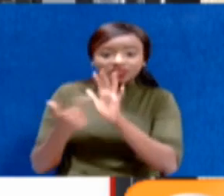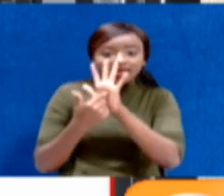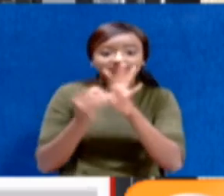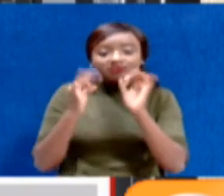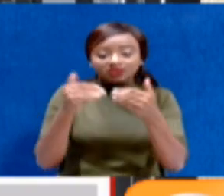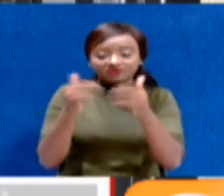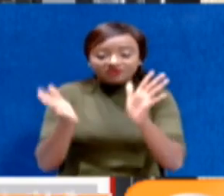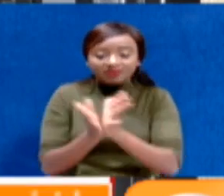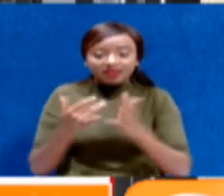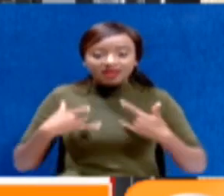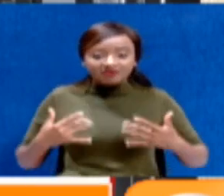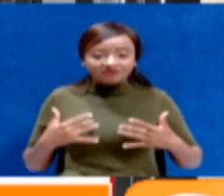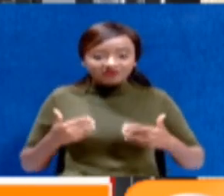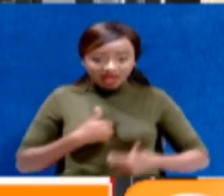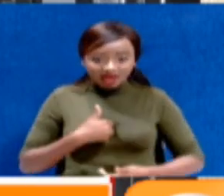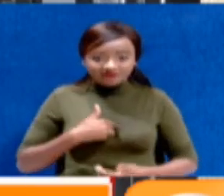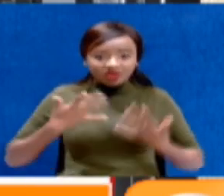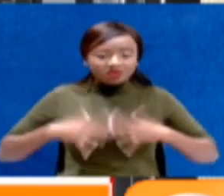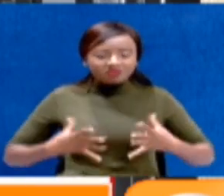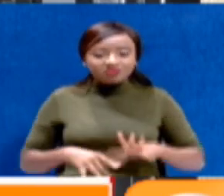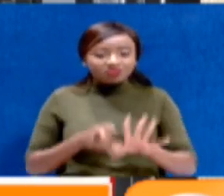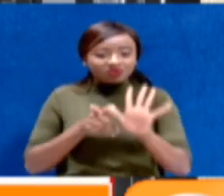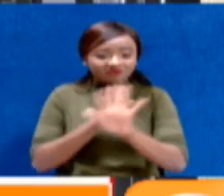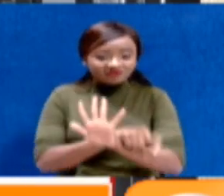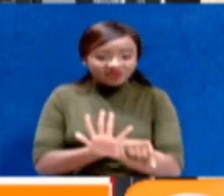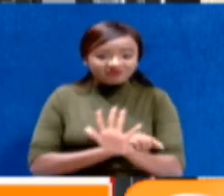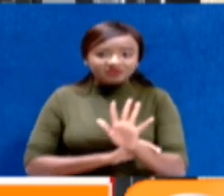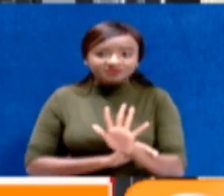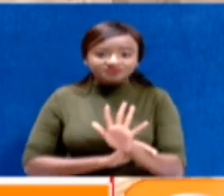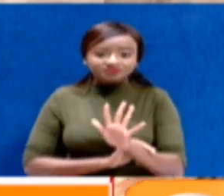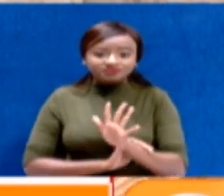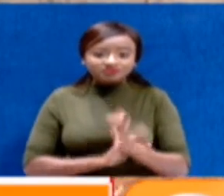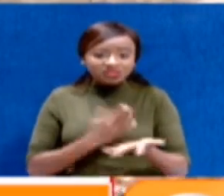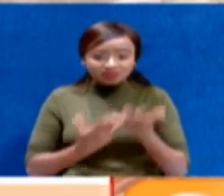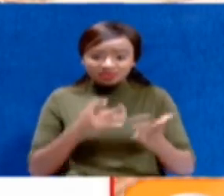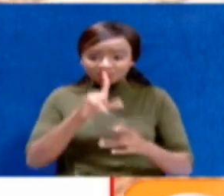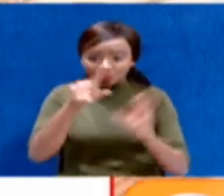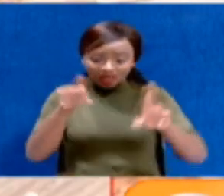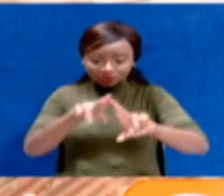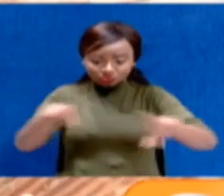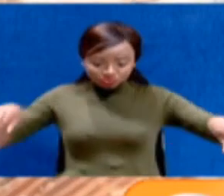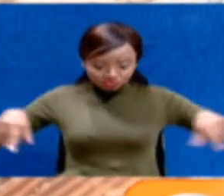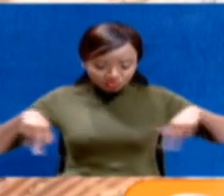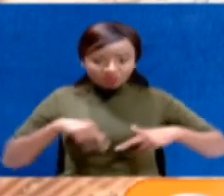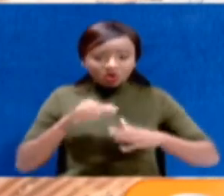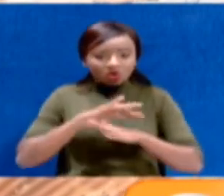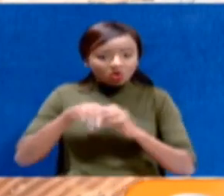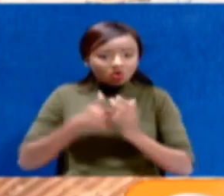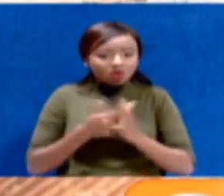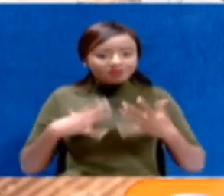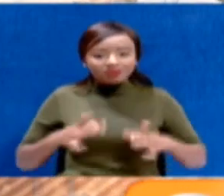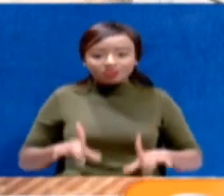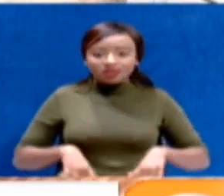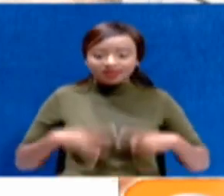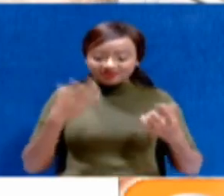watu tano na maisha kama ya town. Napata ni chumba moja, moto, vitu kama